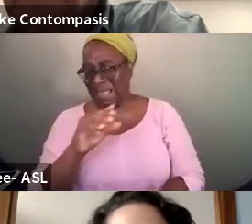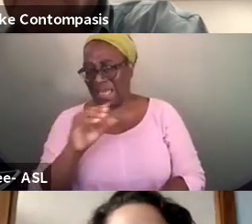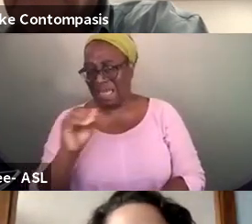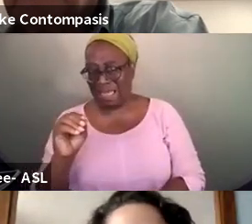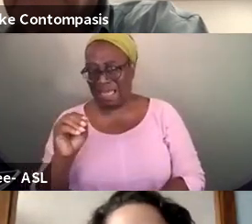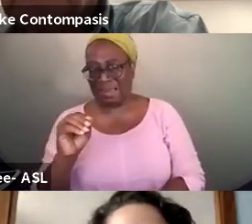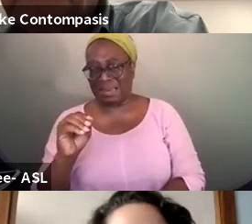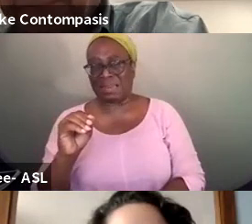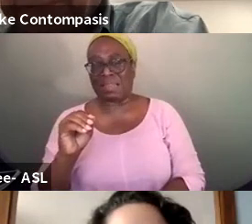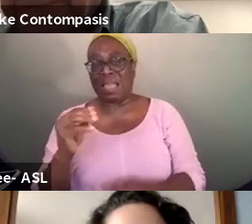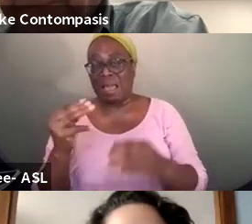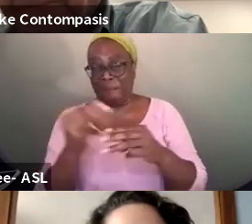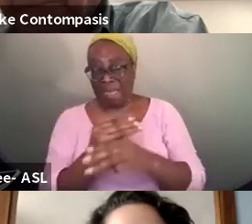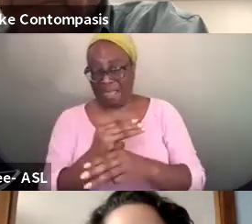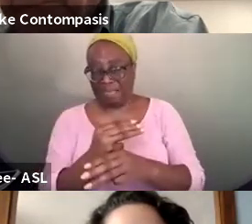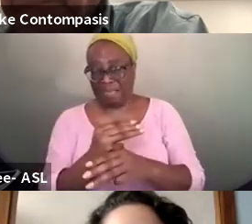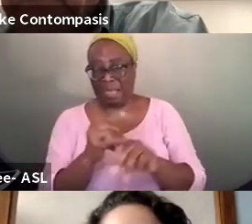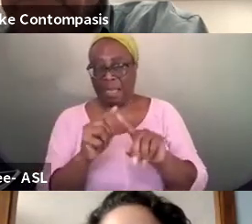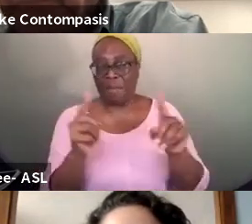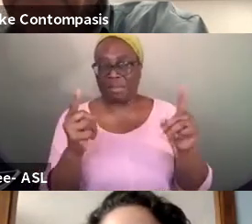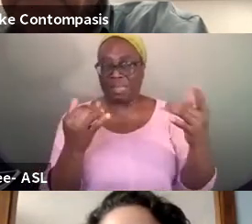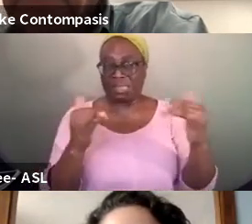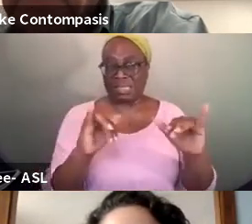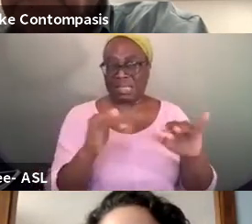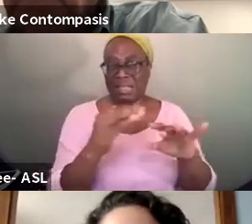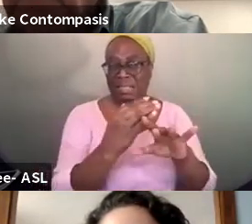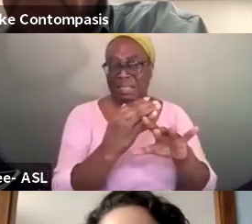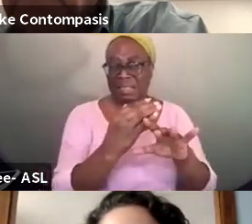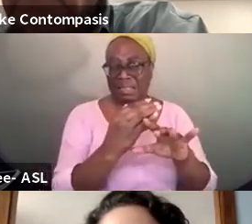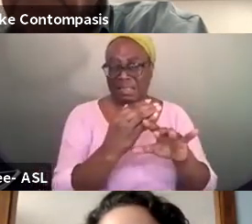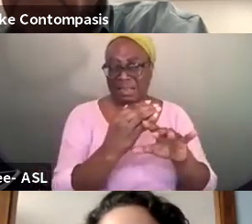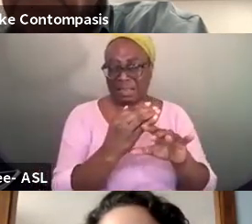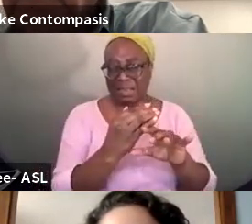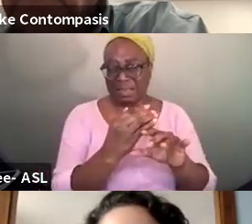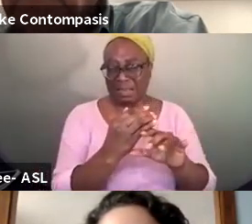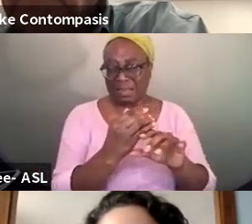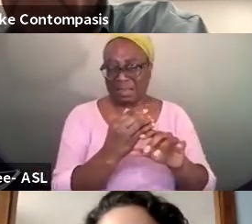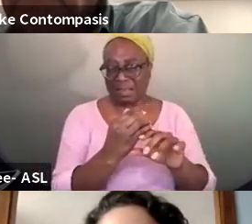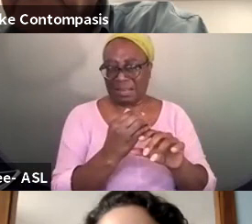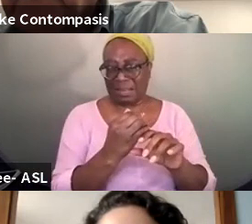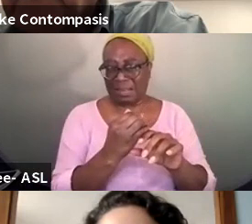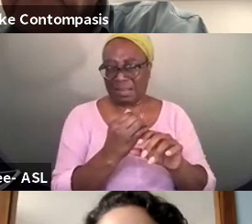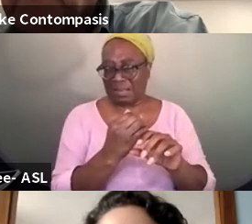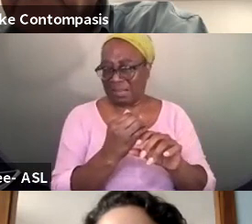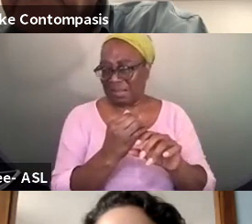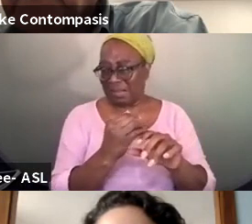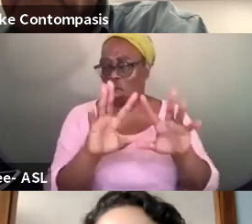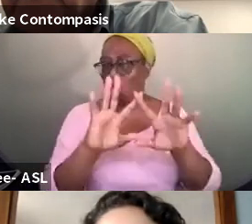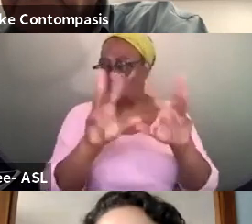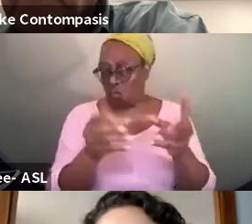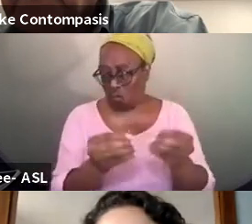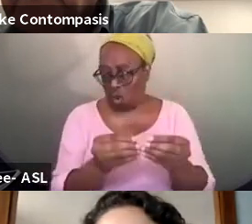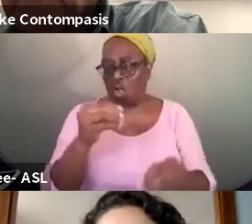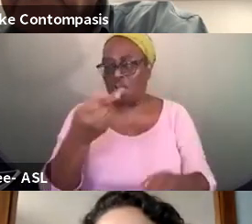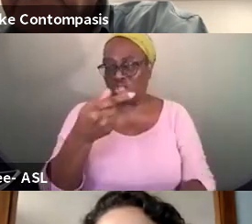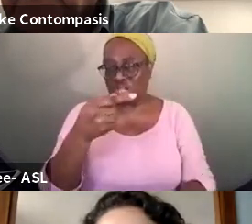have had a 3.7 GPA, but just didn't get the B in math and or ELA, so they would not have been